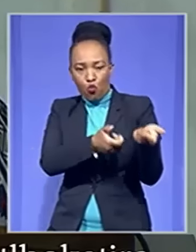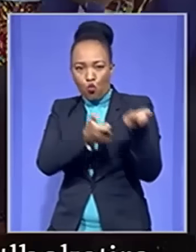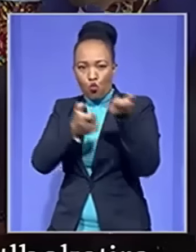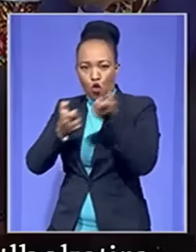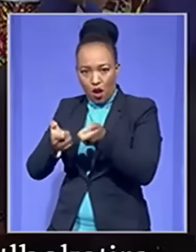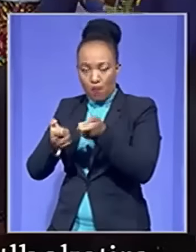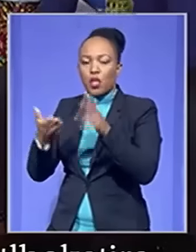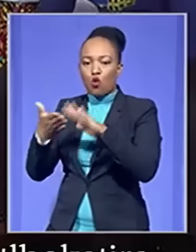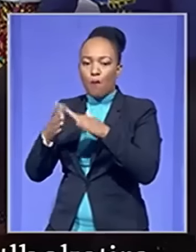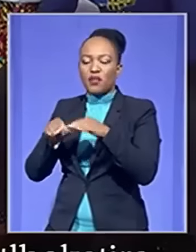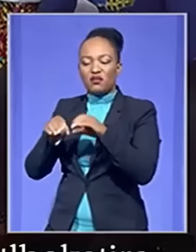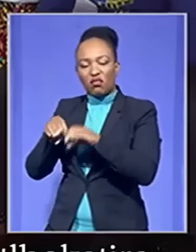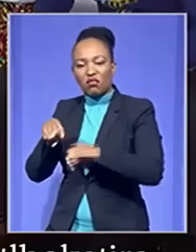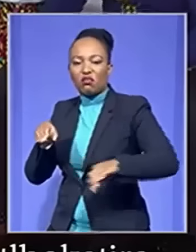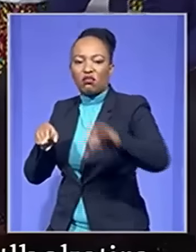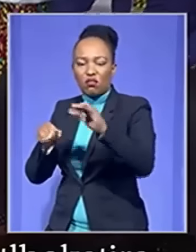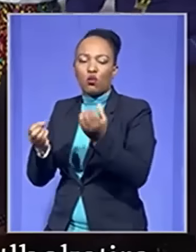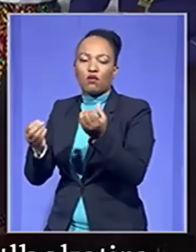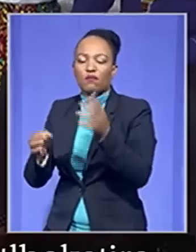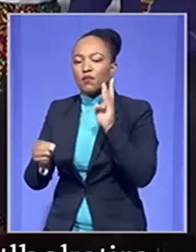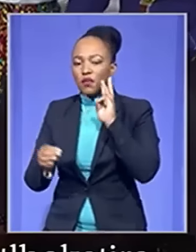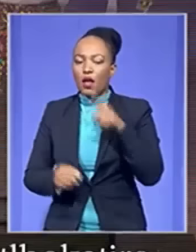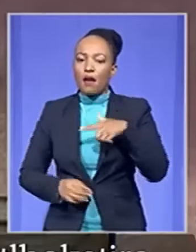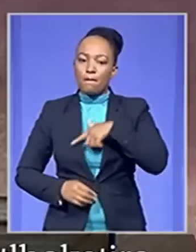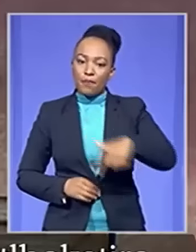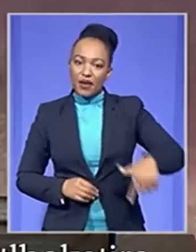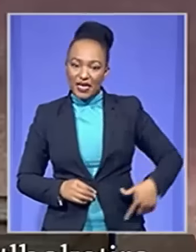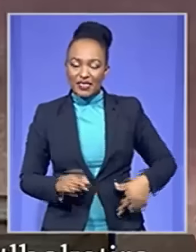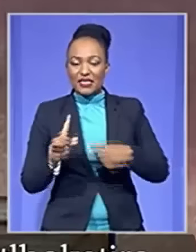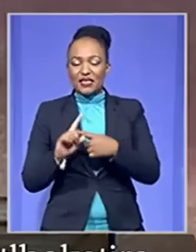ebantwini. Moporesidente Ramaphosa o rile puso e